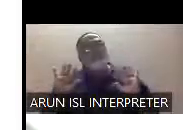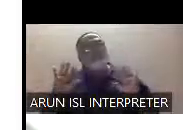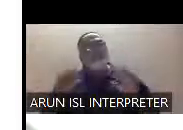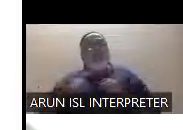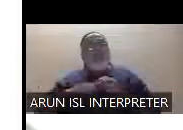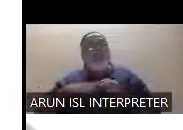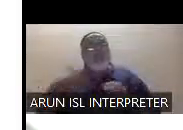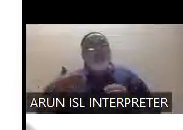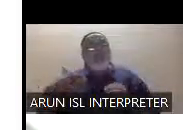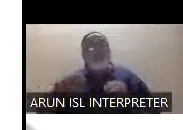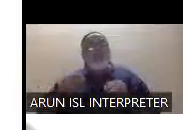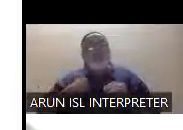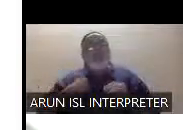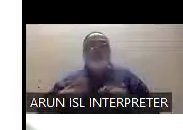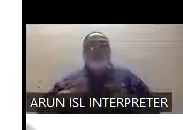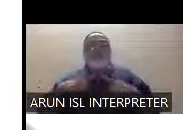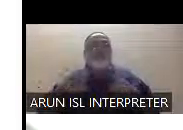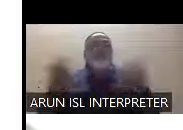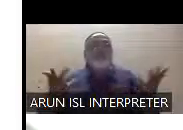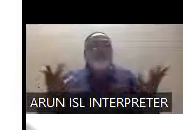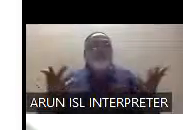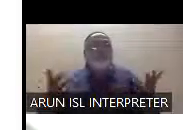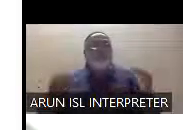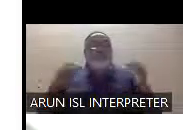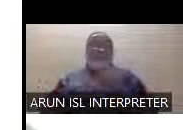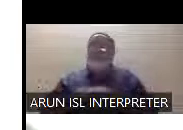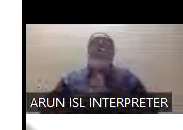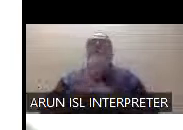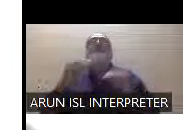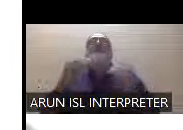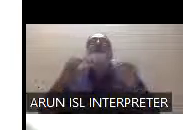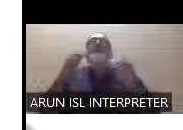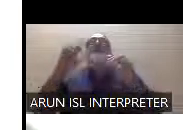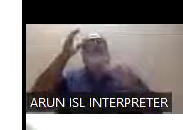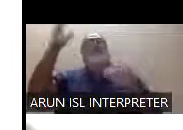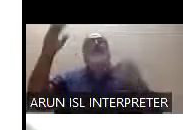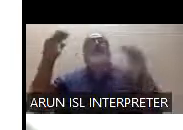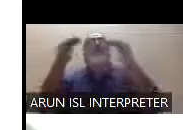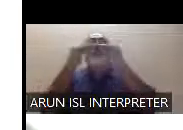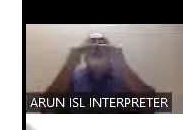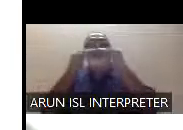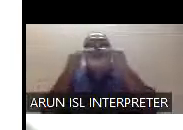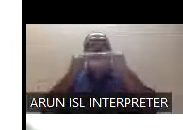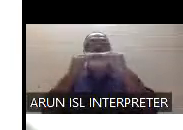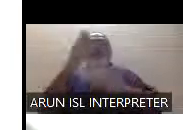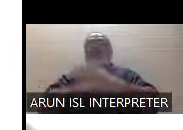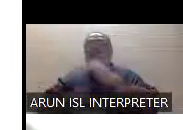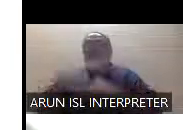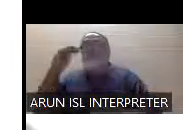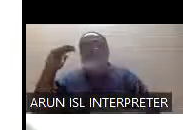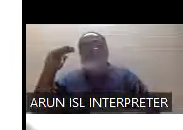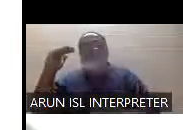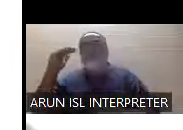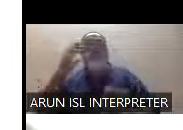quality life. And therein comes the concept of equality. Are people with disabilities really being, able to